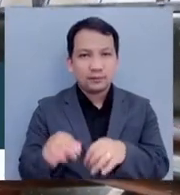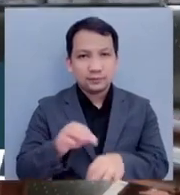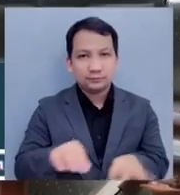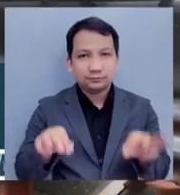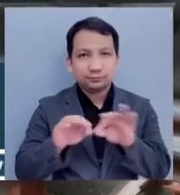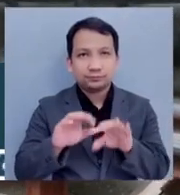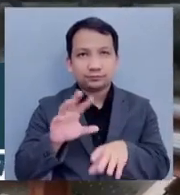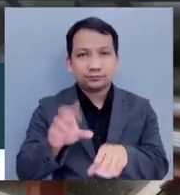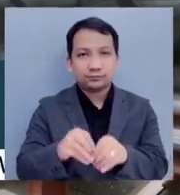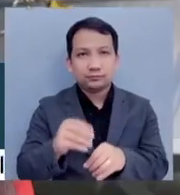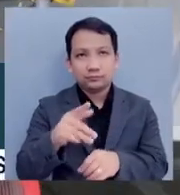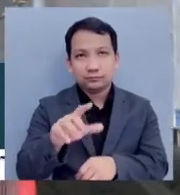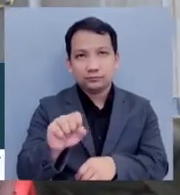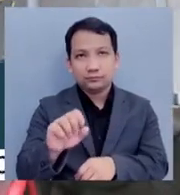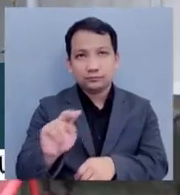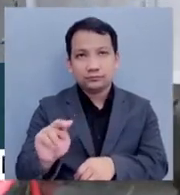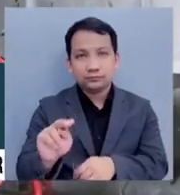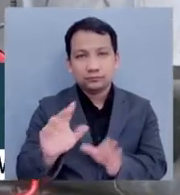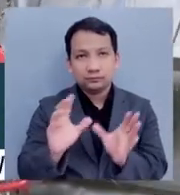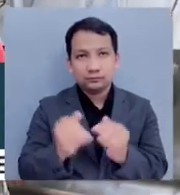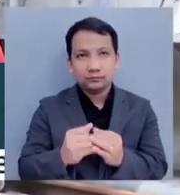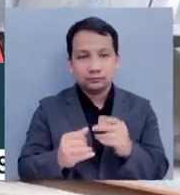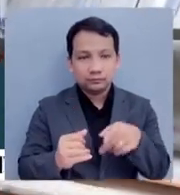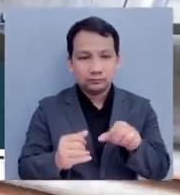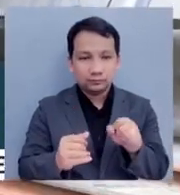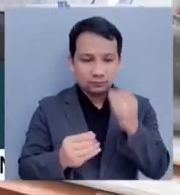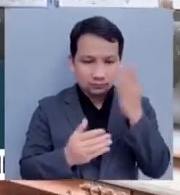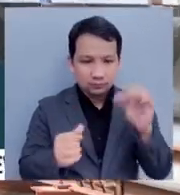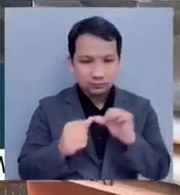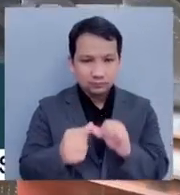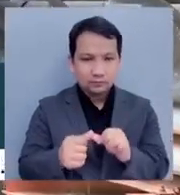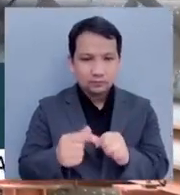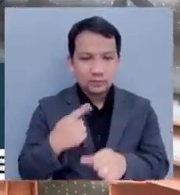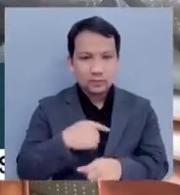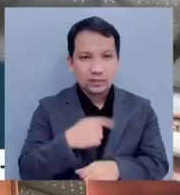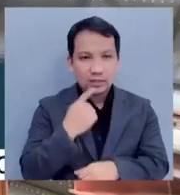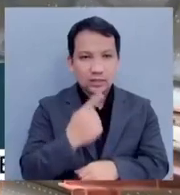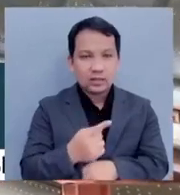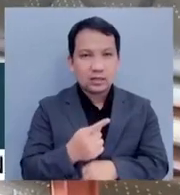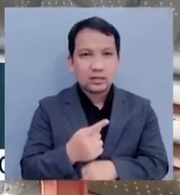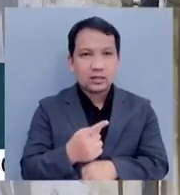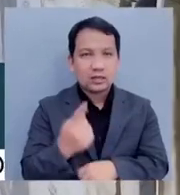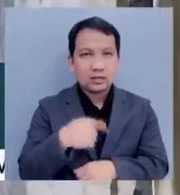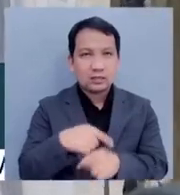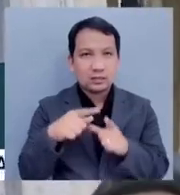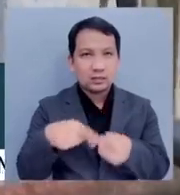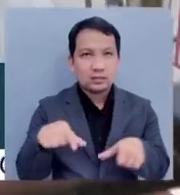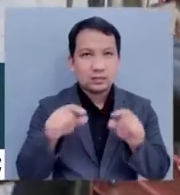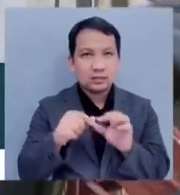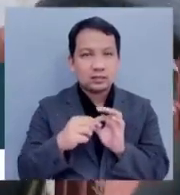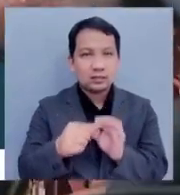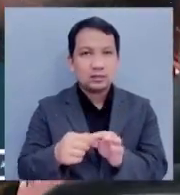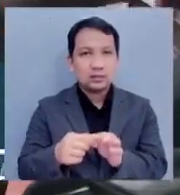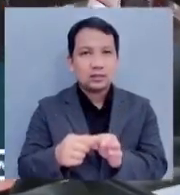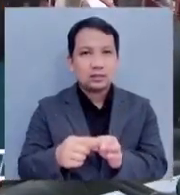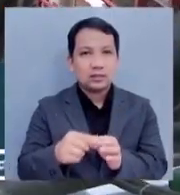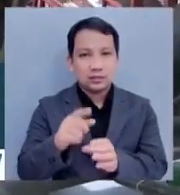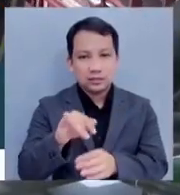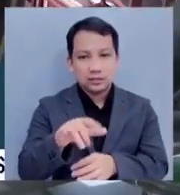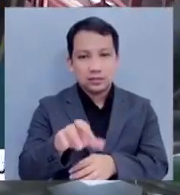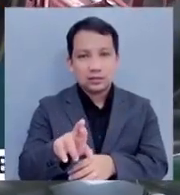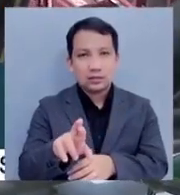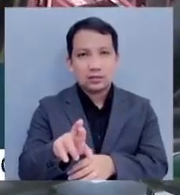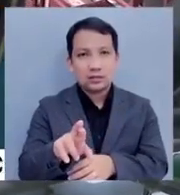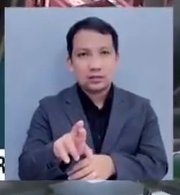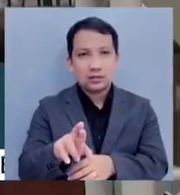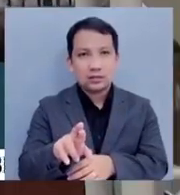including Shimizu Corporation, Fujita Corporation, and Takenaka Civil Engineering of Japan, and EEI Corporation from